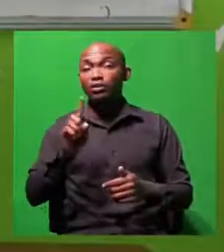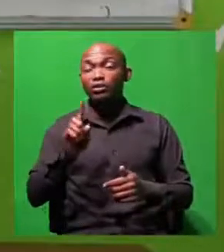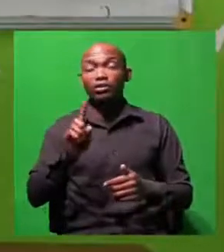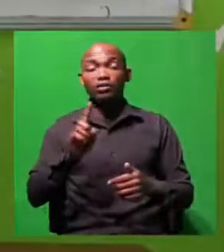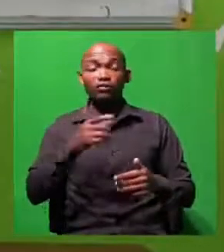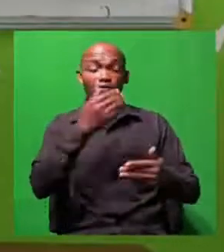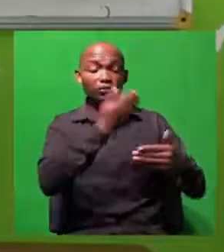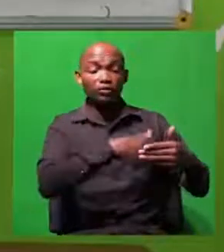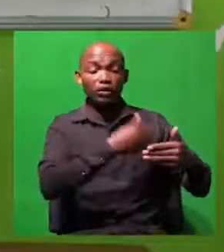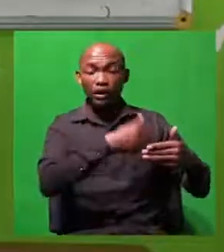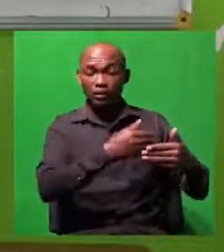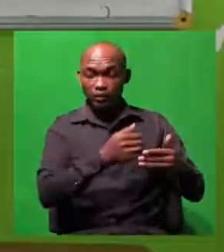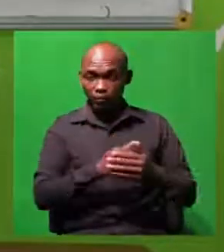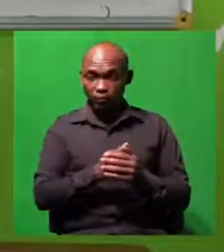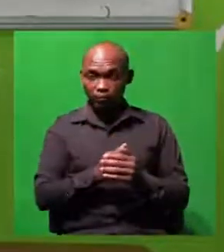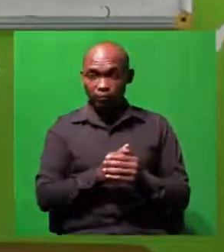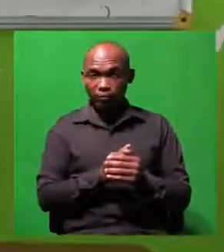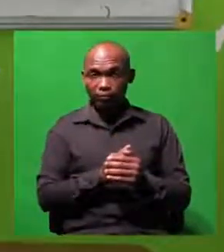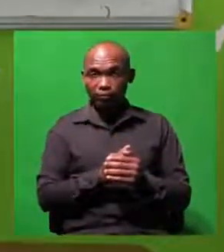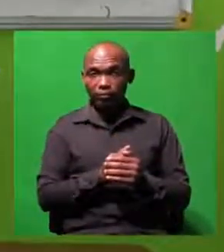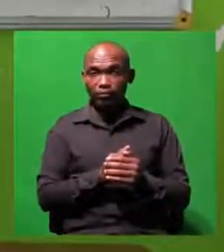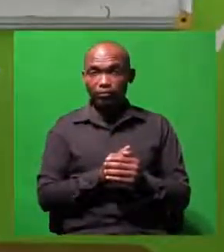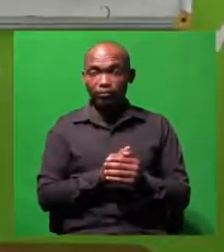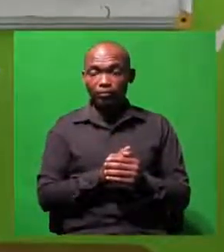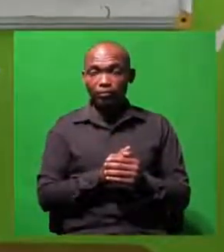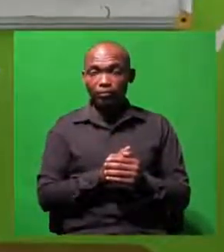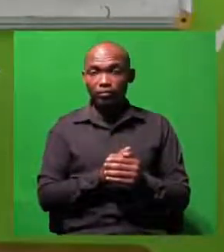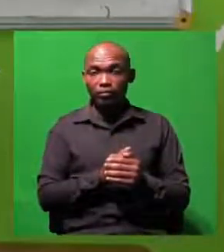their consumption and not for trade.